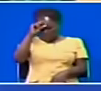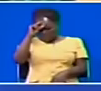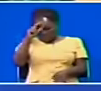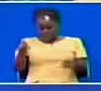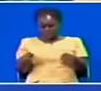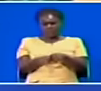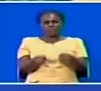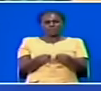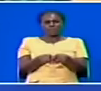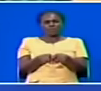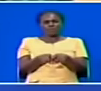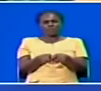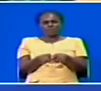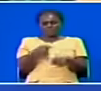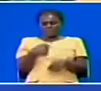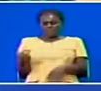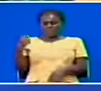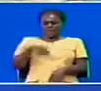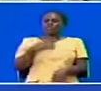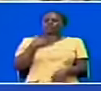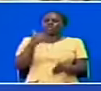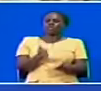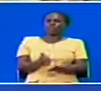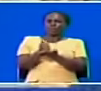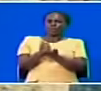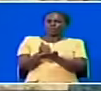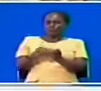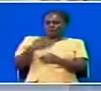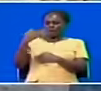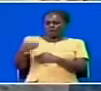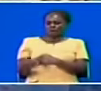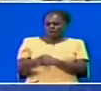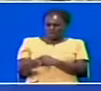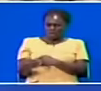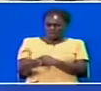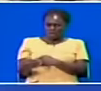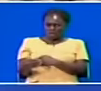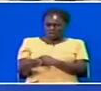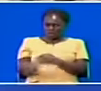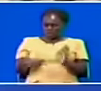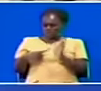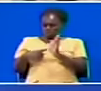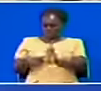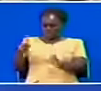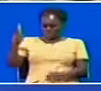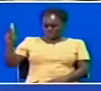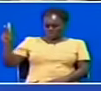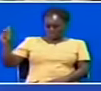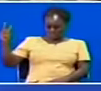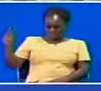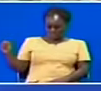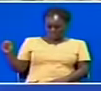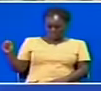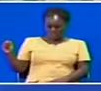And I have come here so that I can assist them. Baada ya imaneno kuangaswa na KTN,